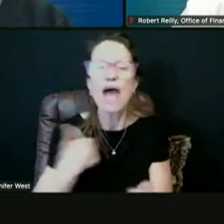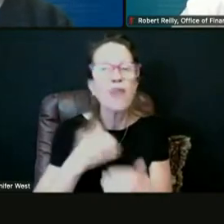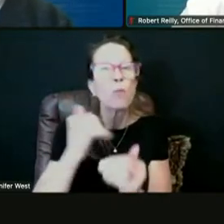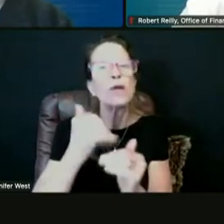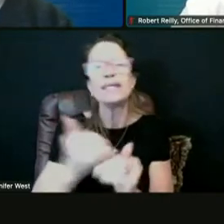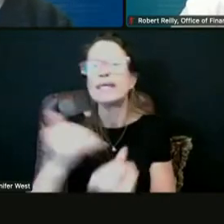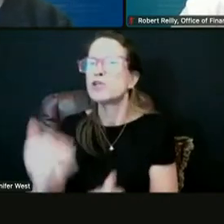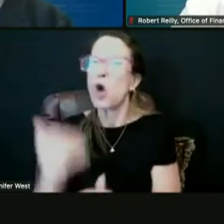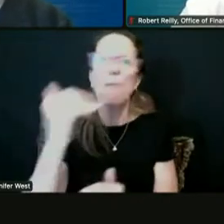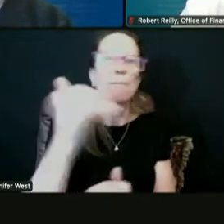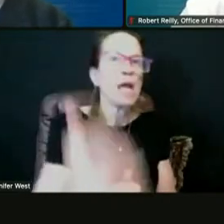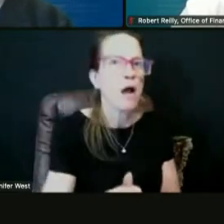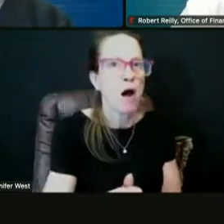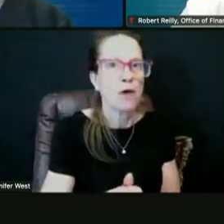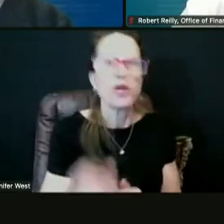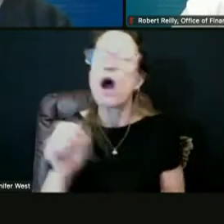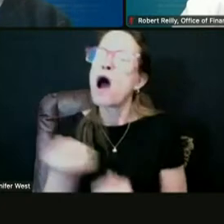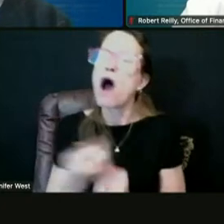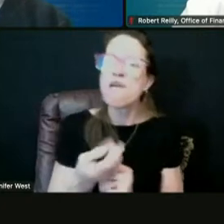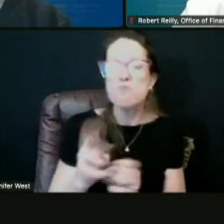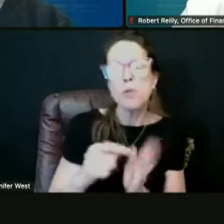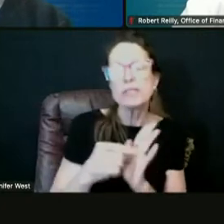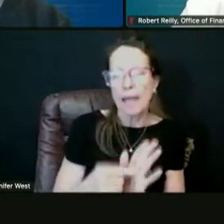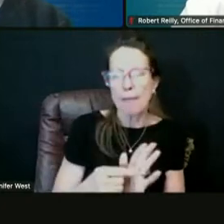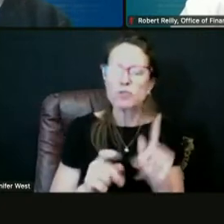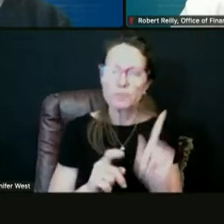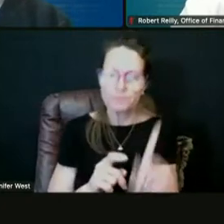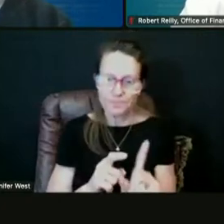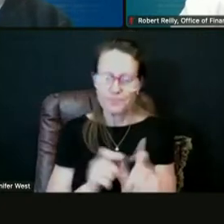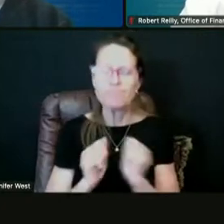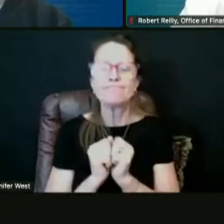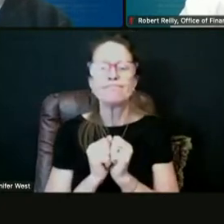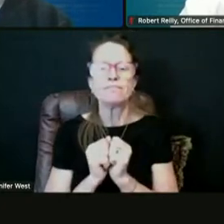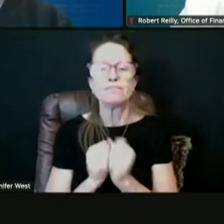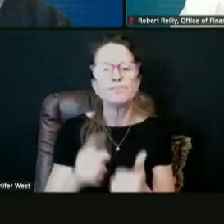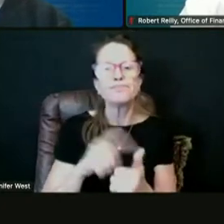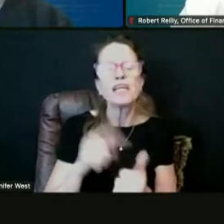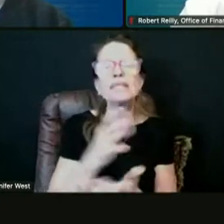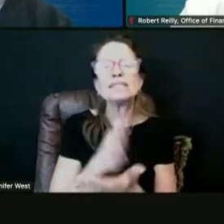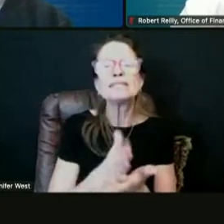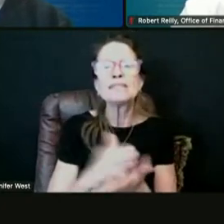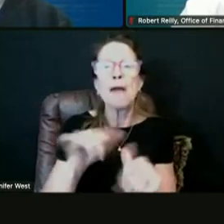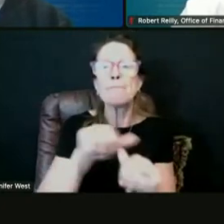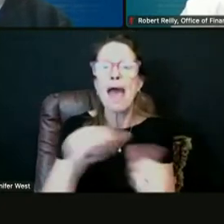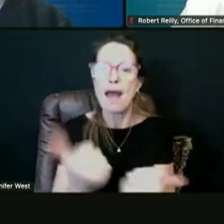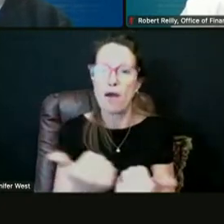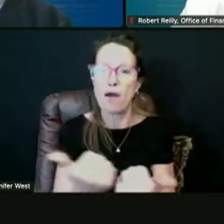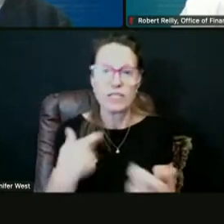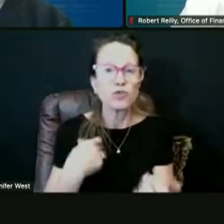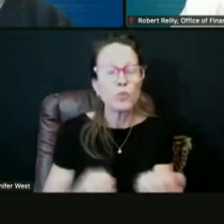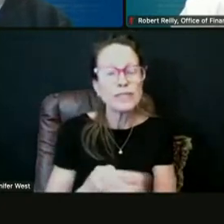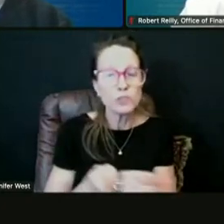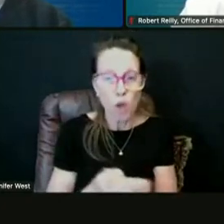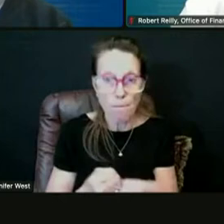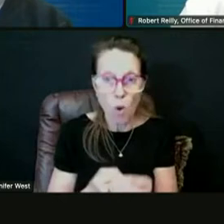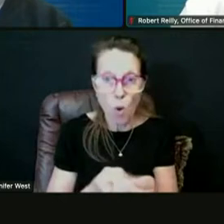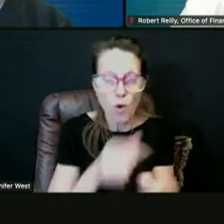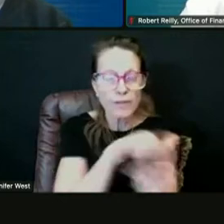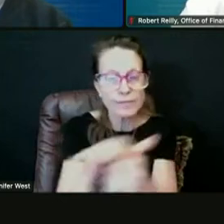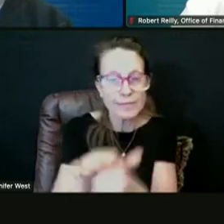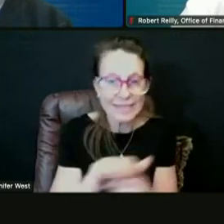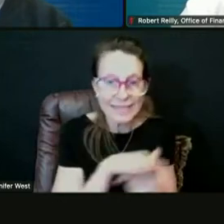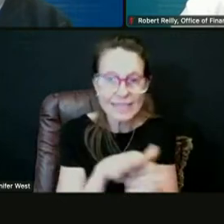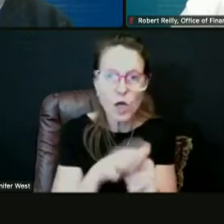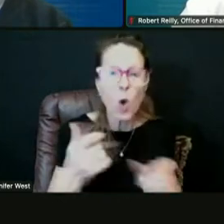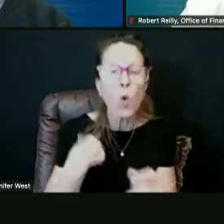blueprint requirement. Just to give you a few examples, some of the areas that we are required to fund out of the blueprint is making sure that we're providing our